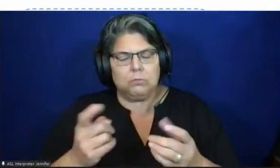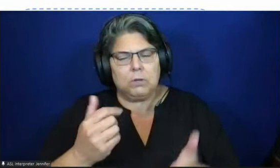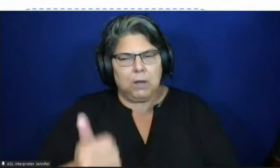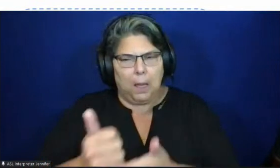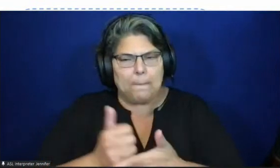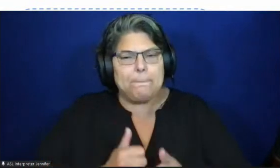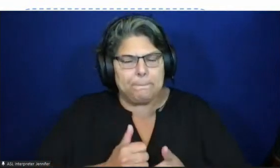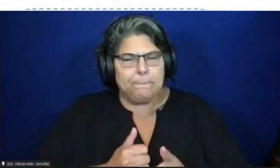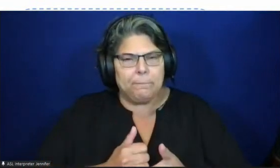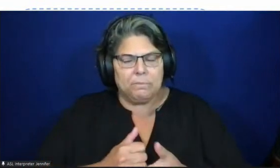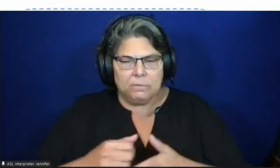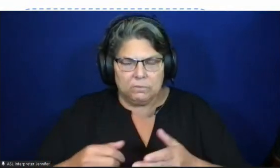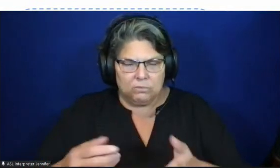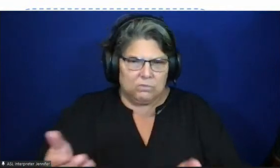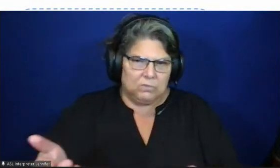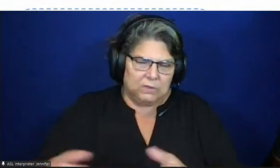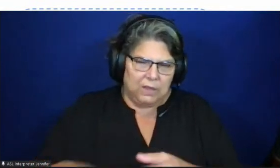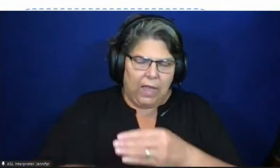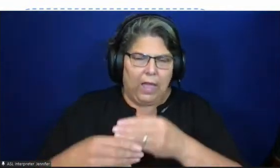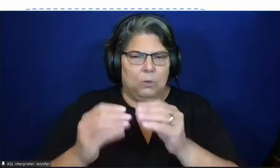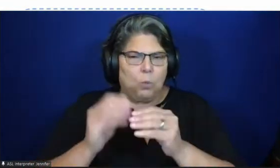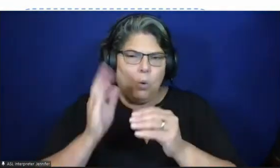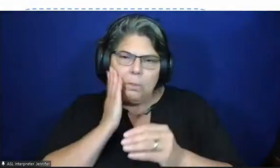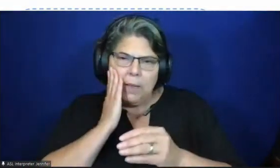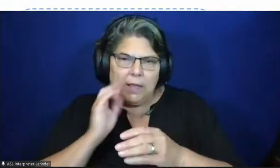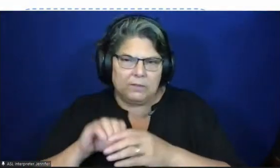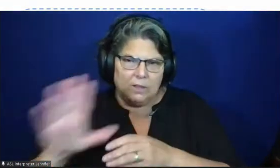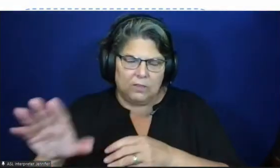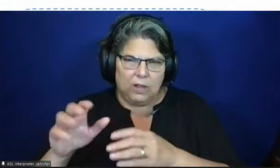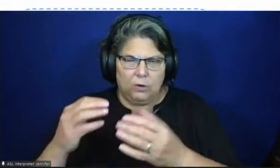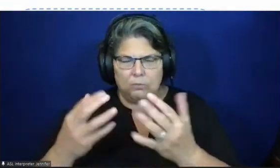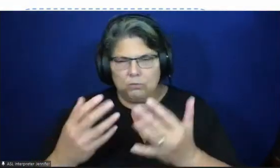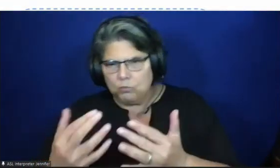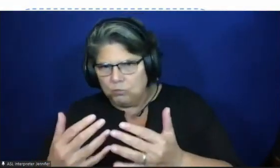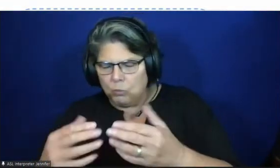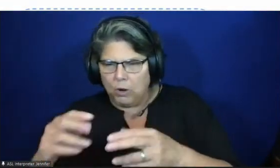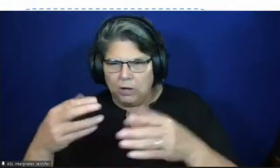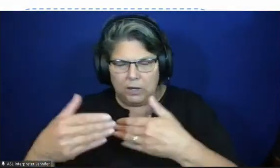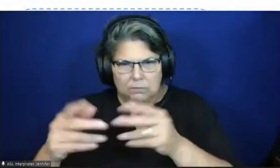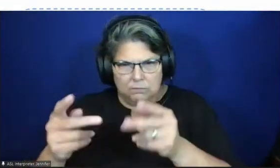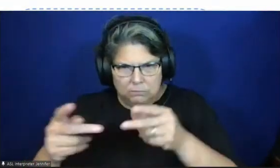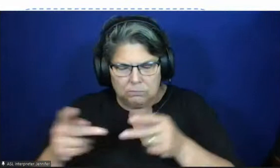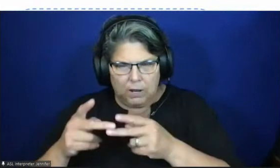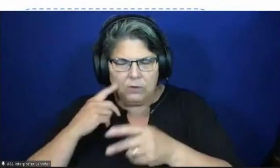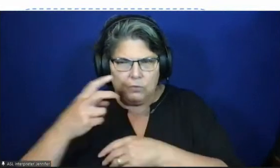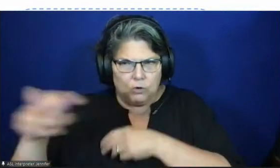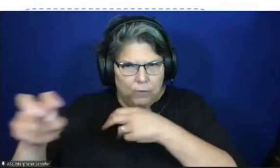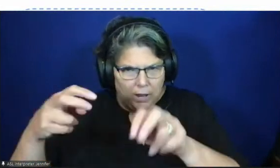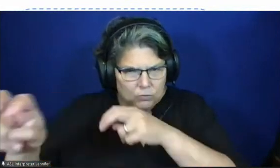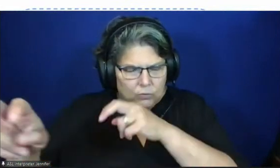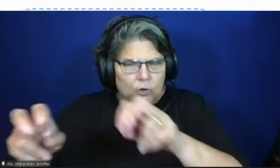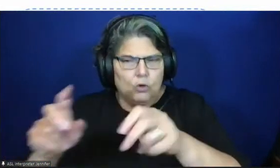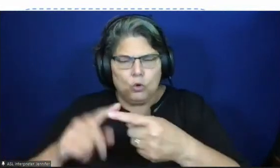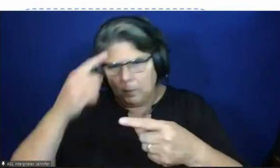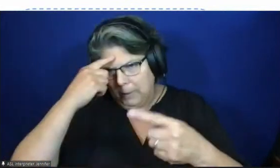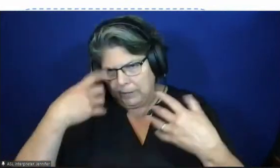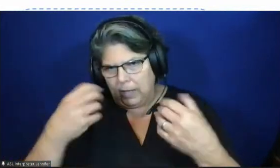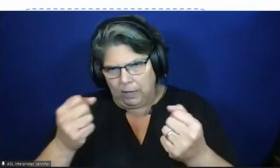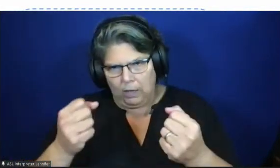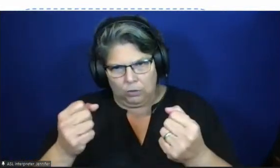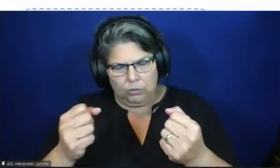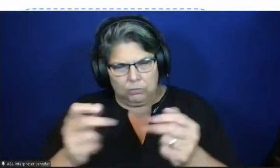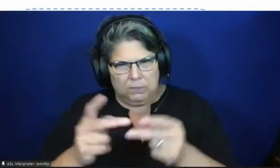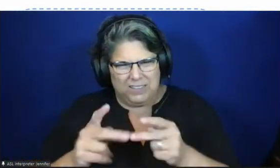with providing extra beds in a holding facility and transportation for patients awaiting transfer to mental health facilities out of